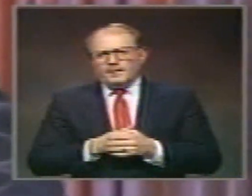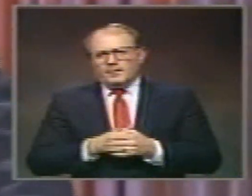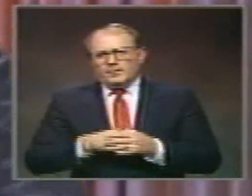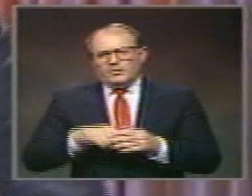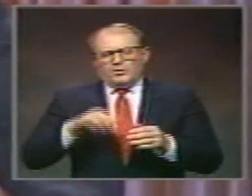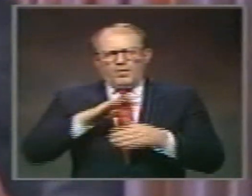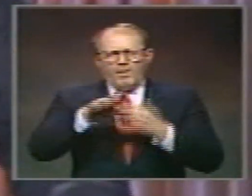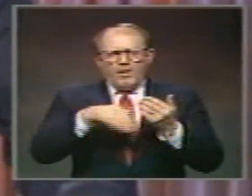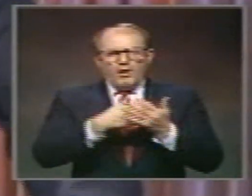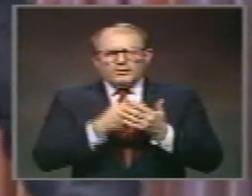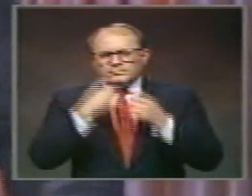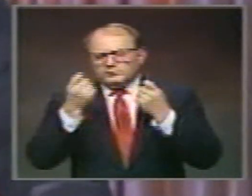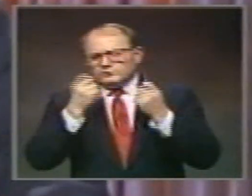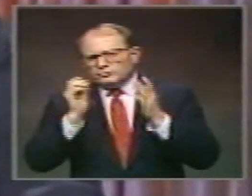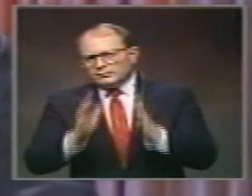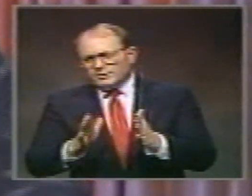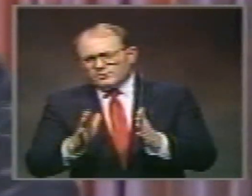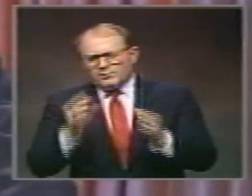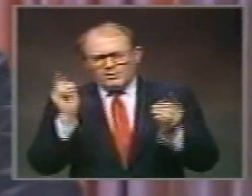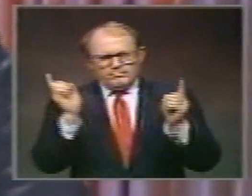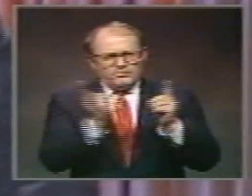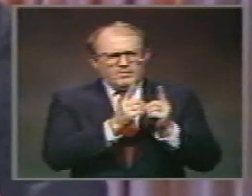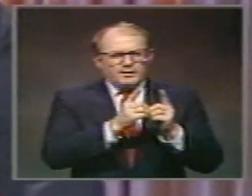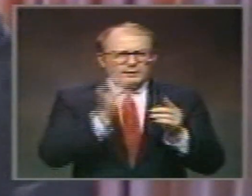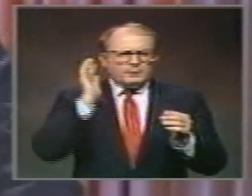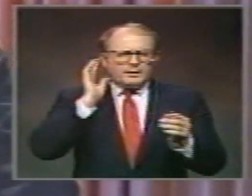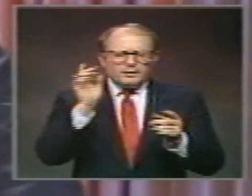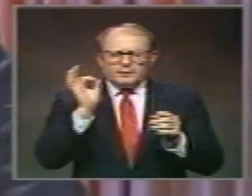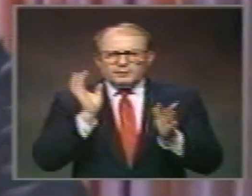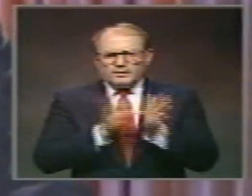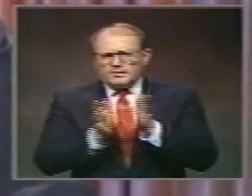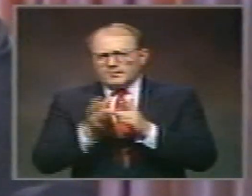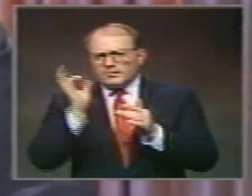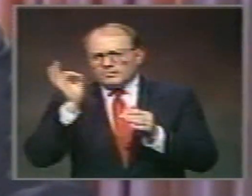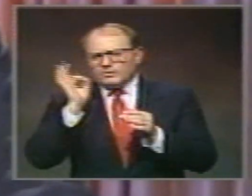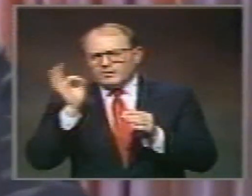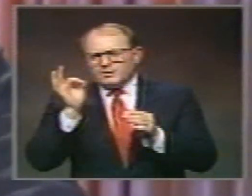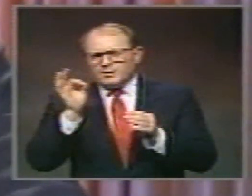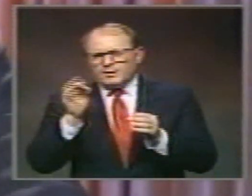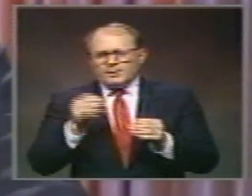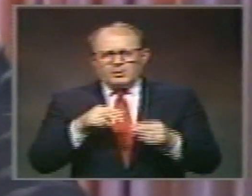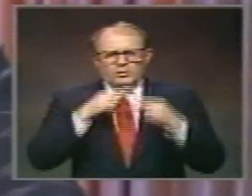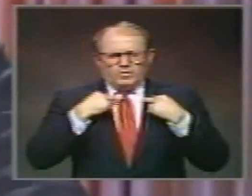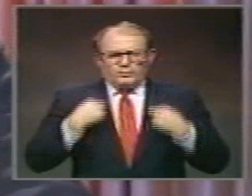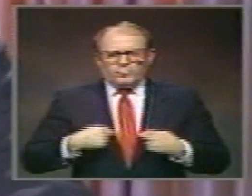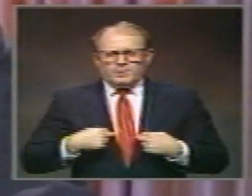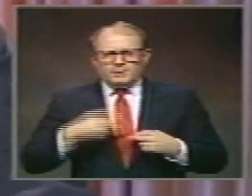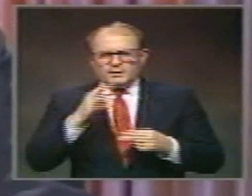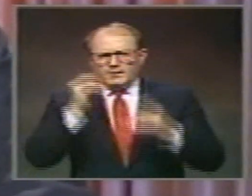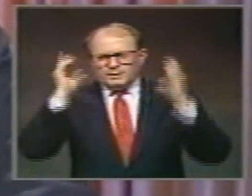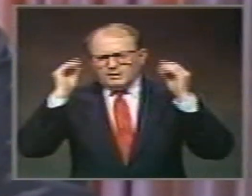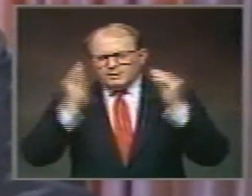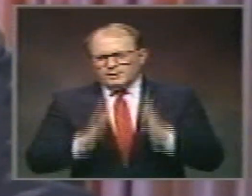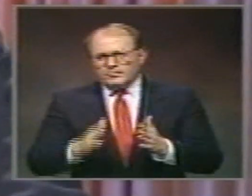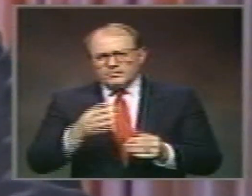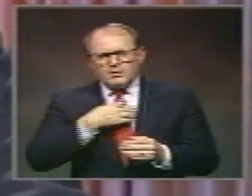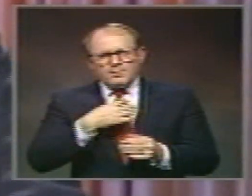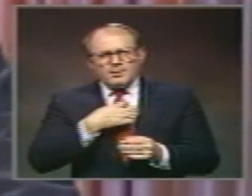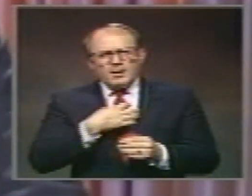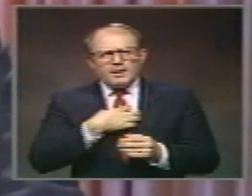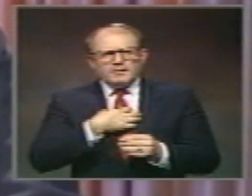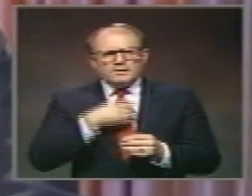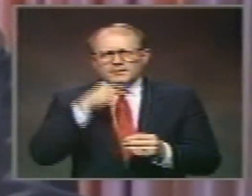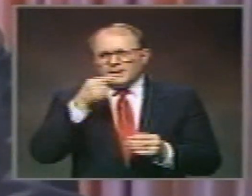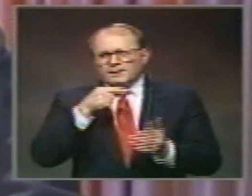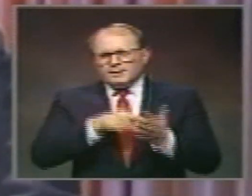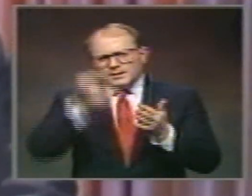Publicans and sinners were gathering around to hear Jesus preach, and the leading religionists, the Pharisees and the scribes, complained. They